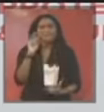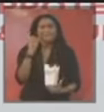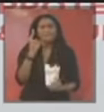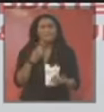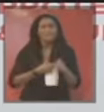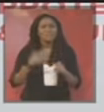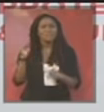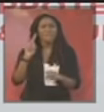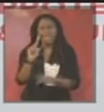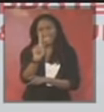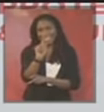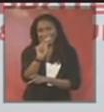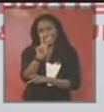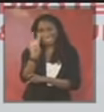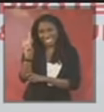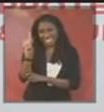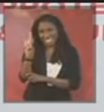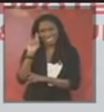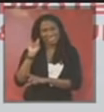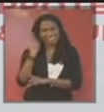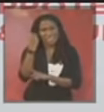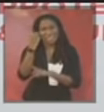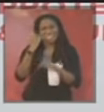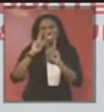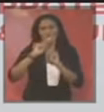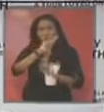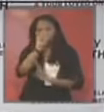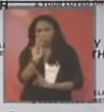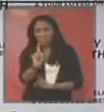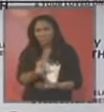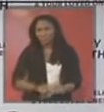from TV6, please.